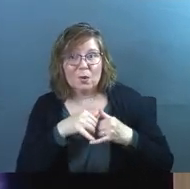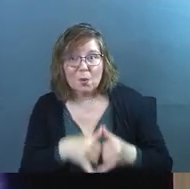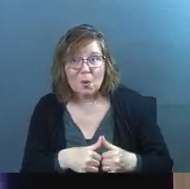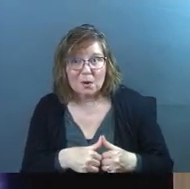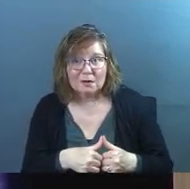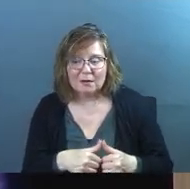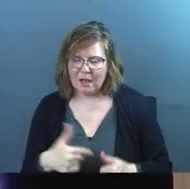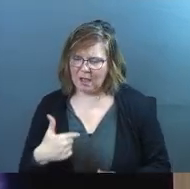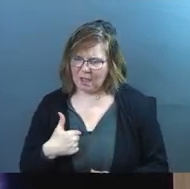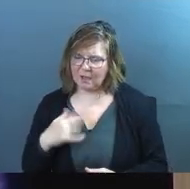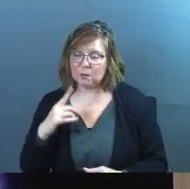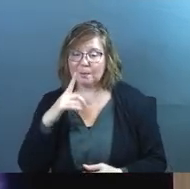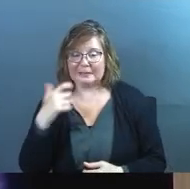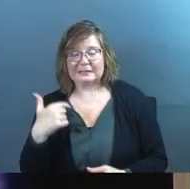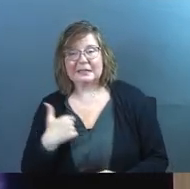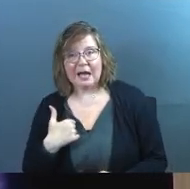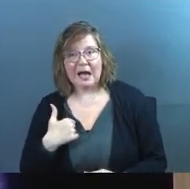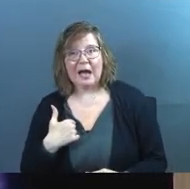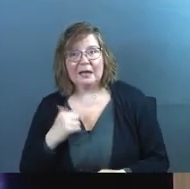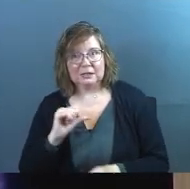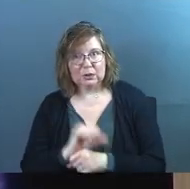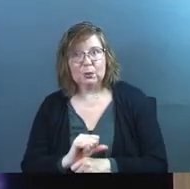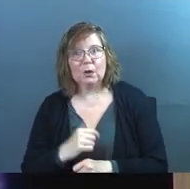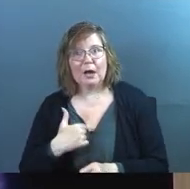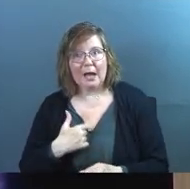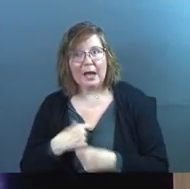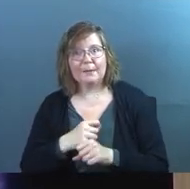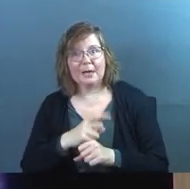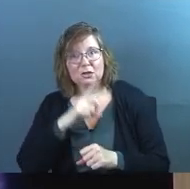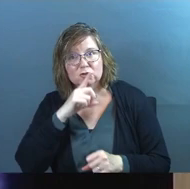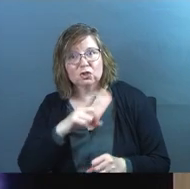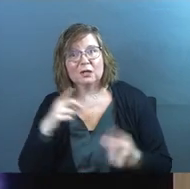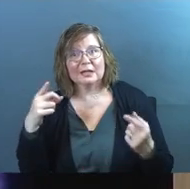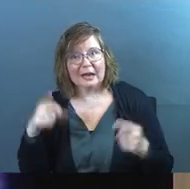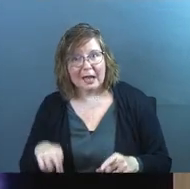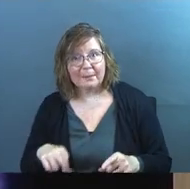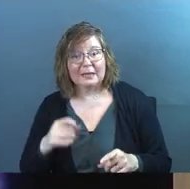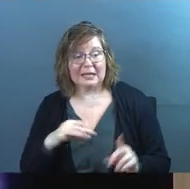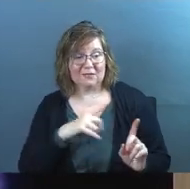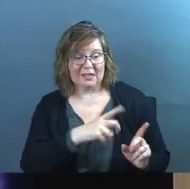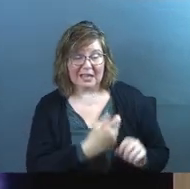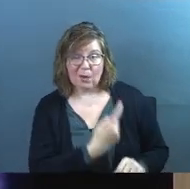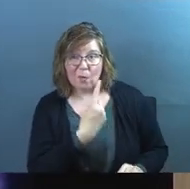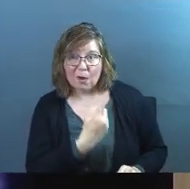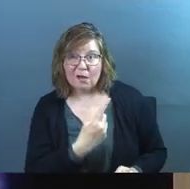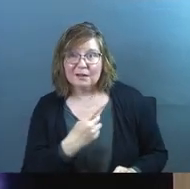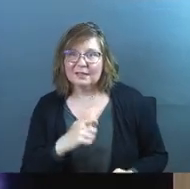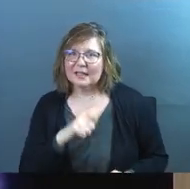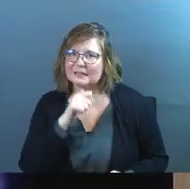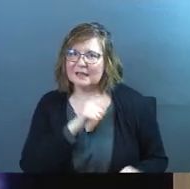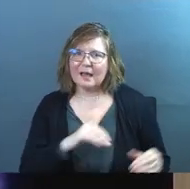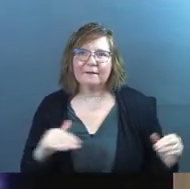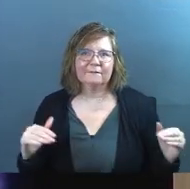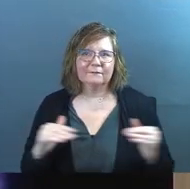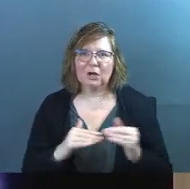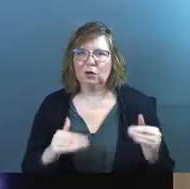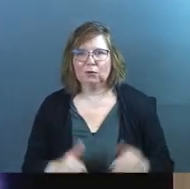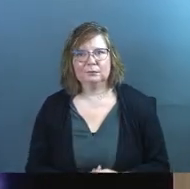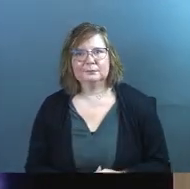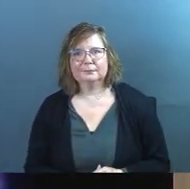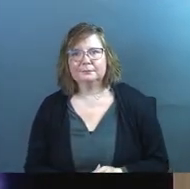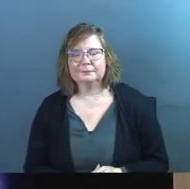reward. I do because I put in the work. I made sure it happened. If they get one, that's not